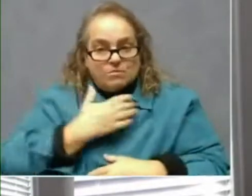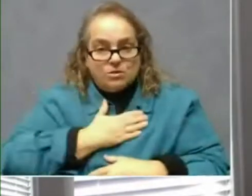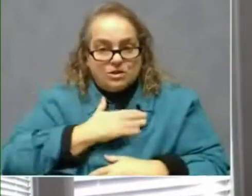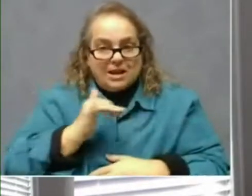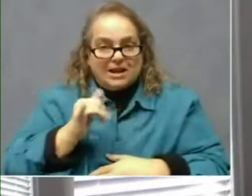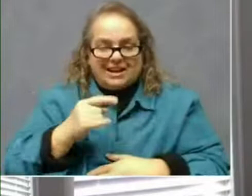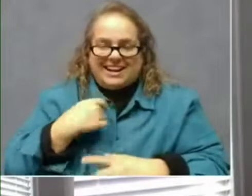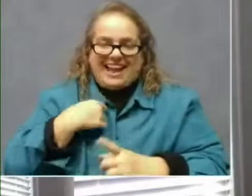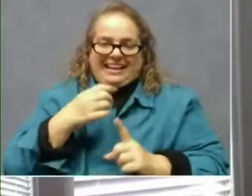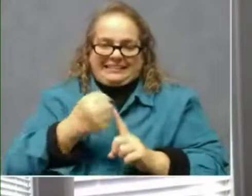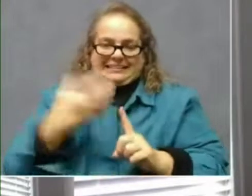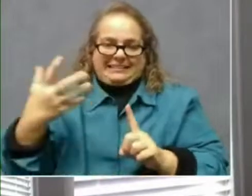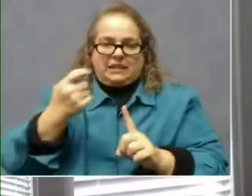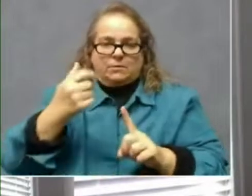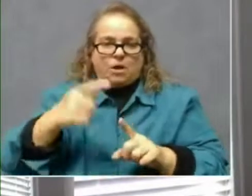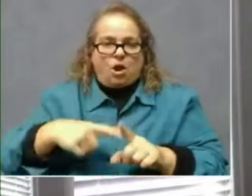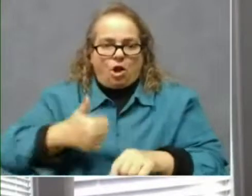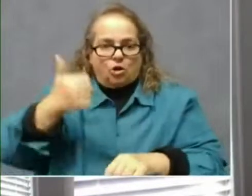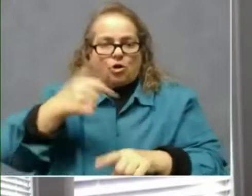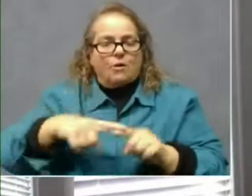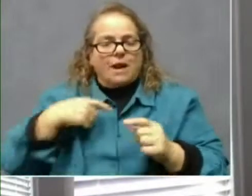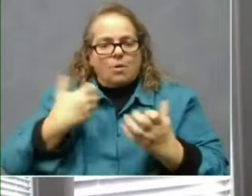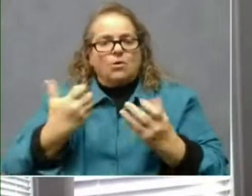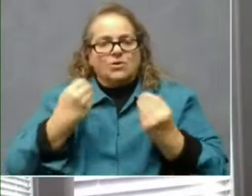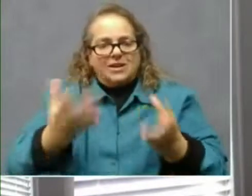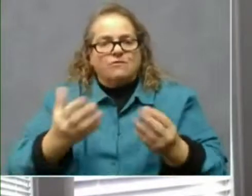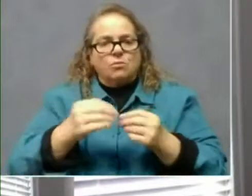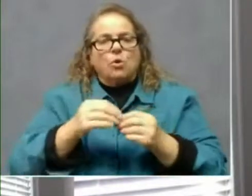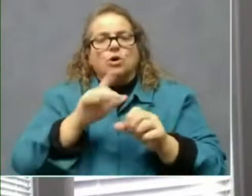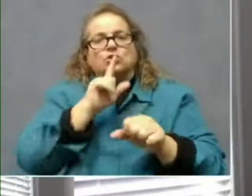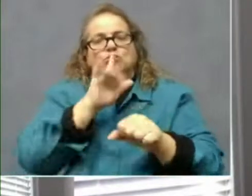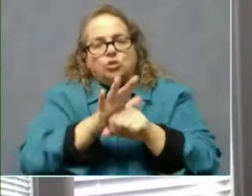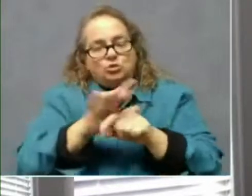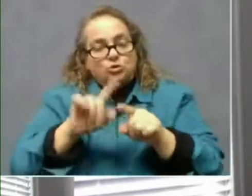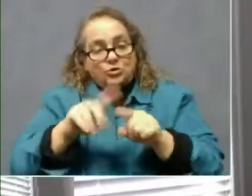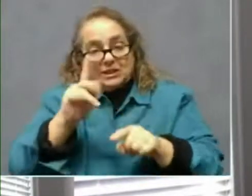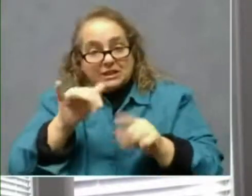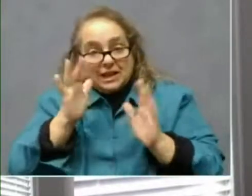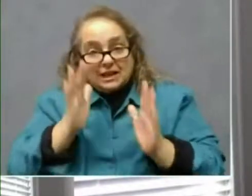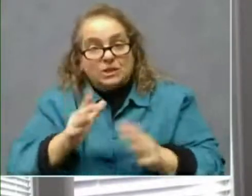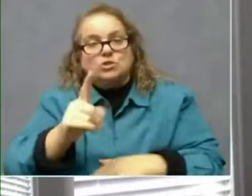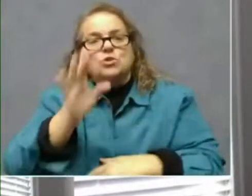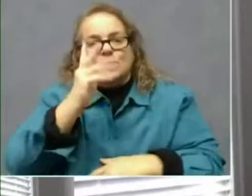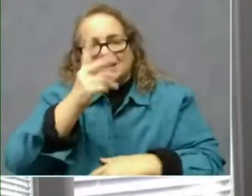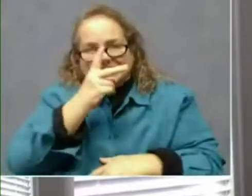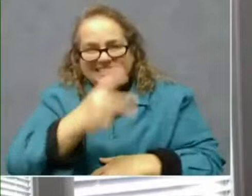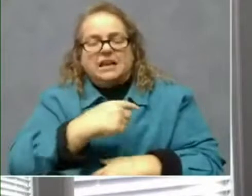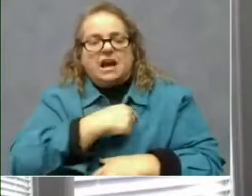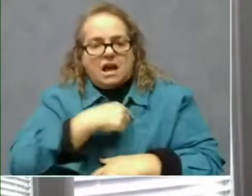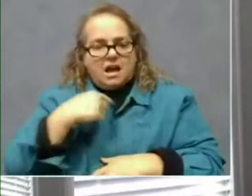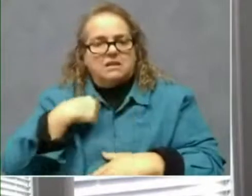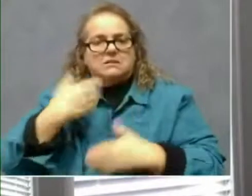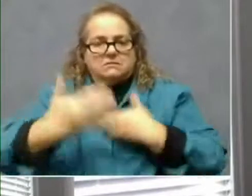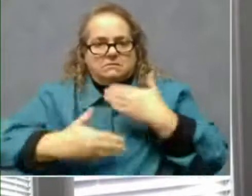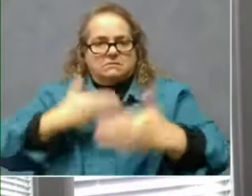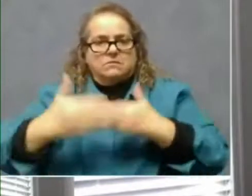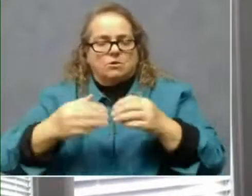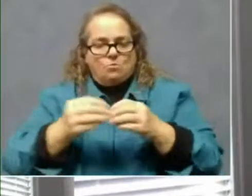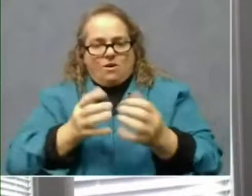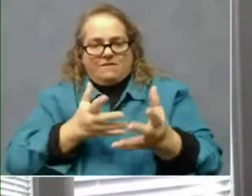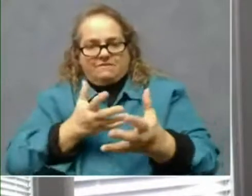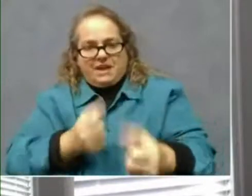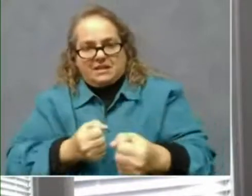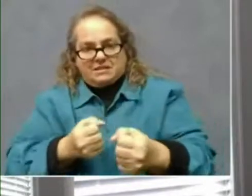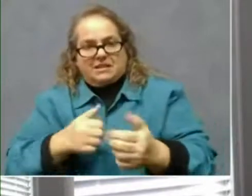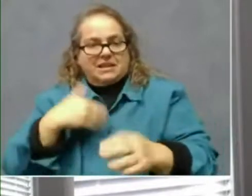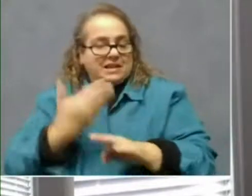that this helps provide additional assurance to Kentuckians that you'll start seeing this pick up significantly here in the immediate next